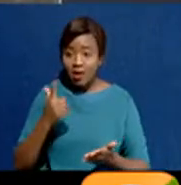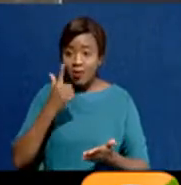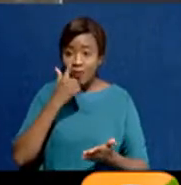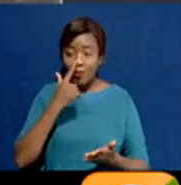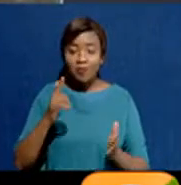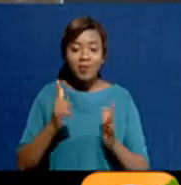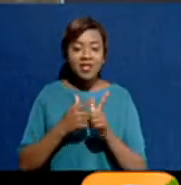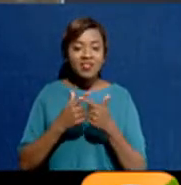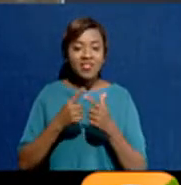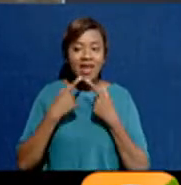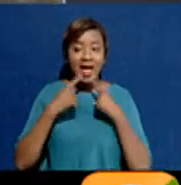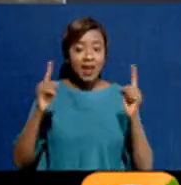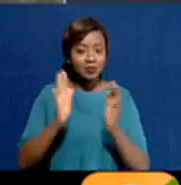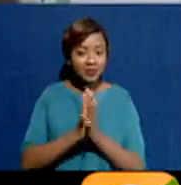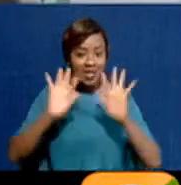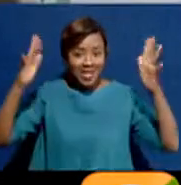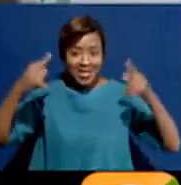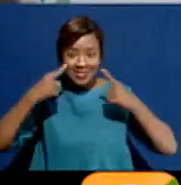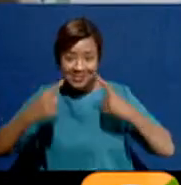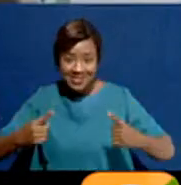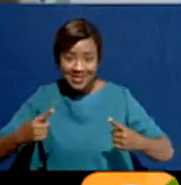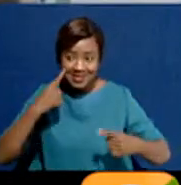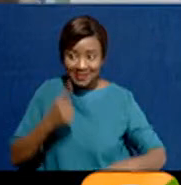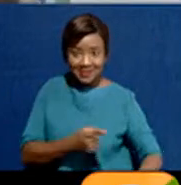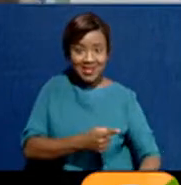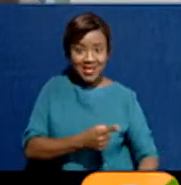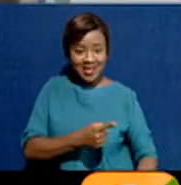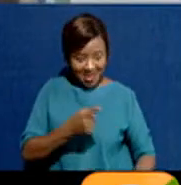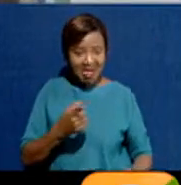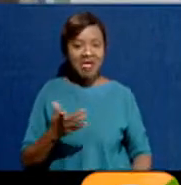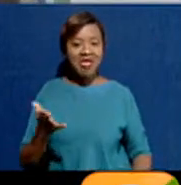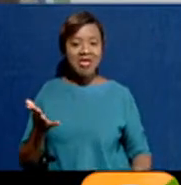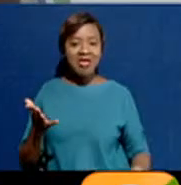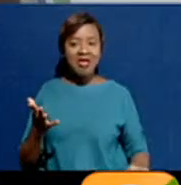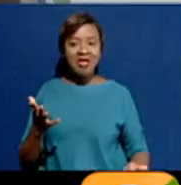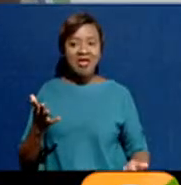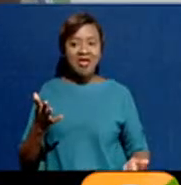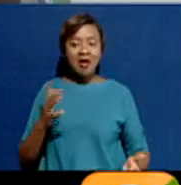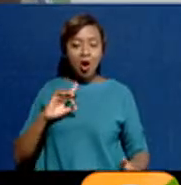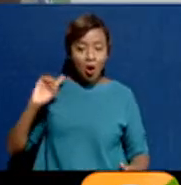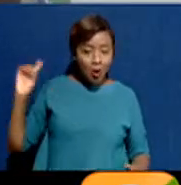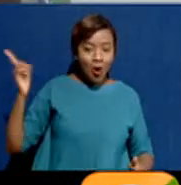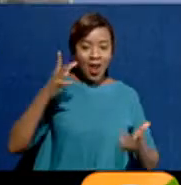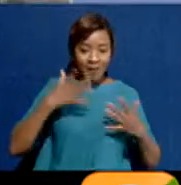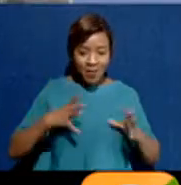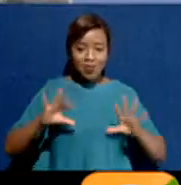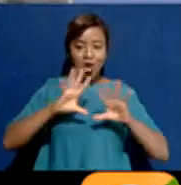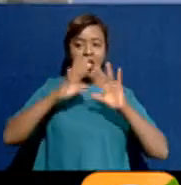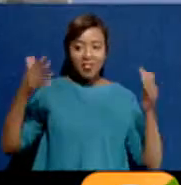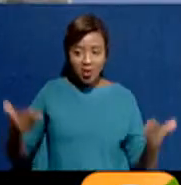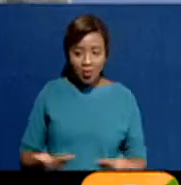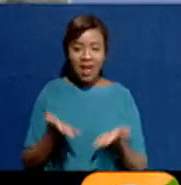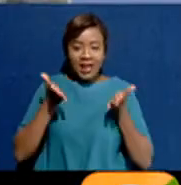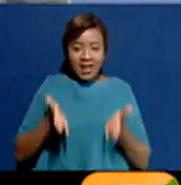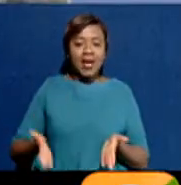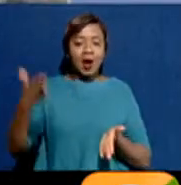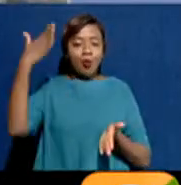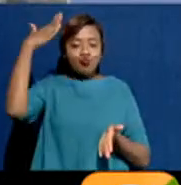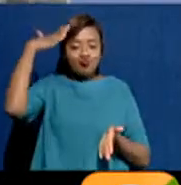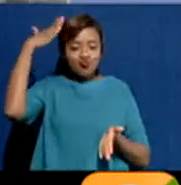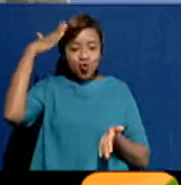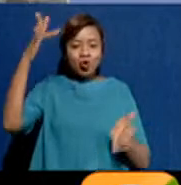and says, you see, this is the right time for everybody in the whole world to know